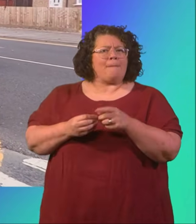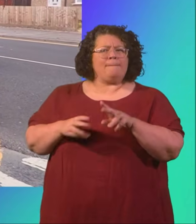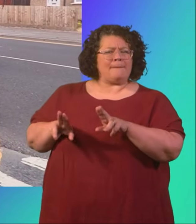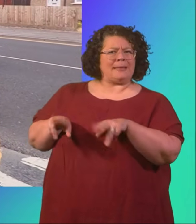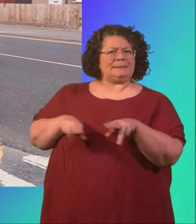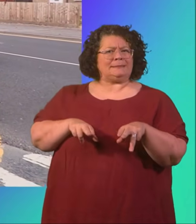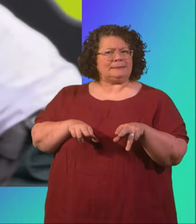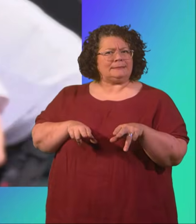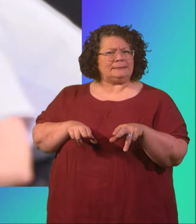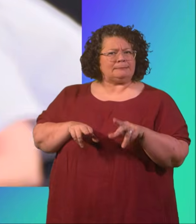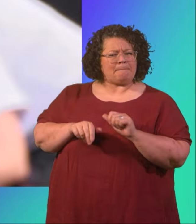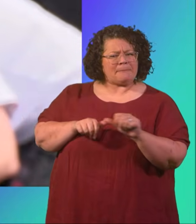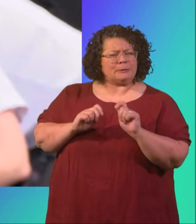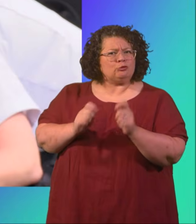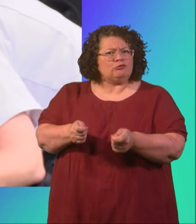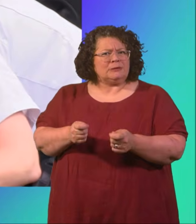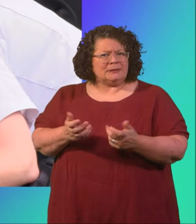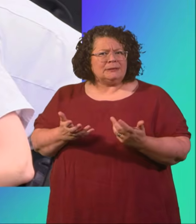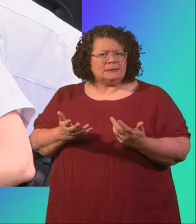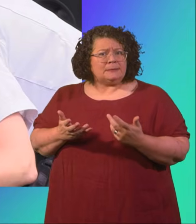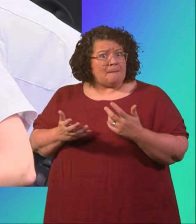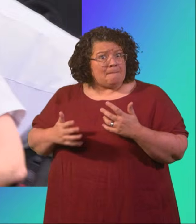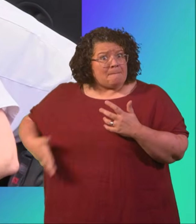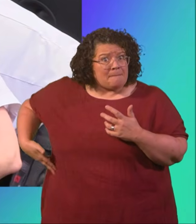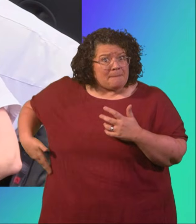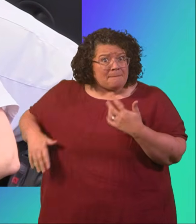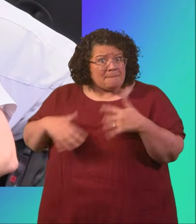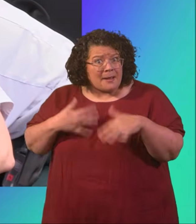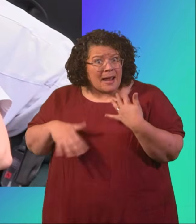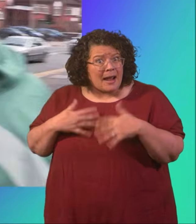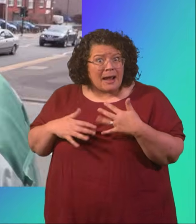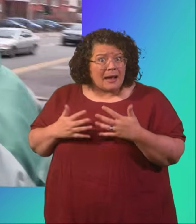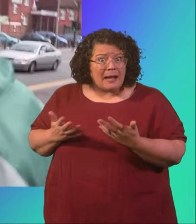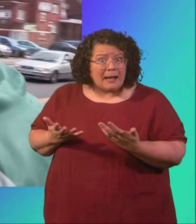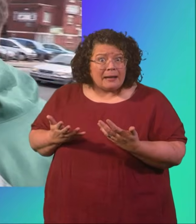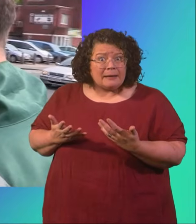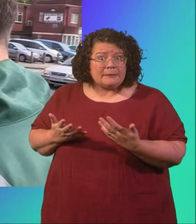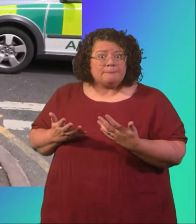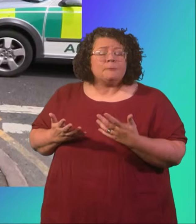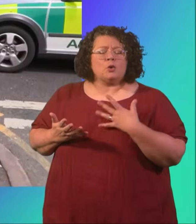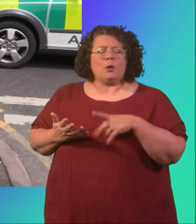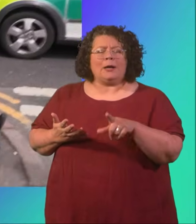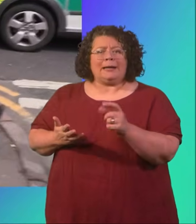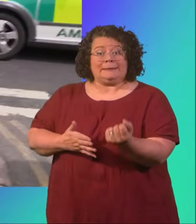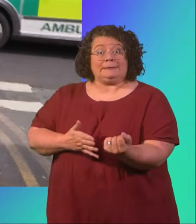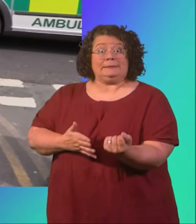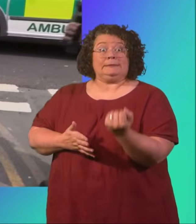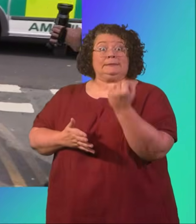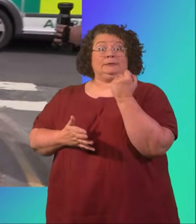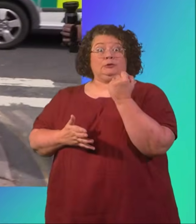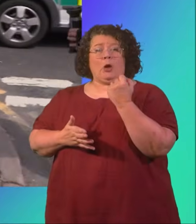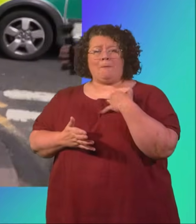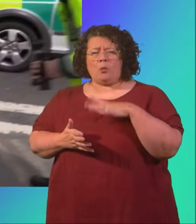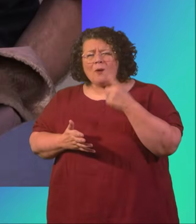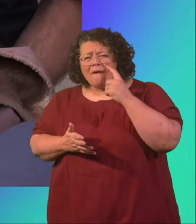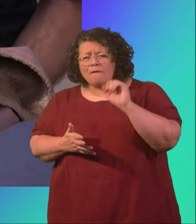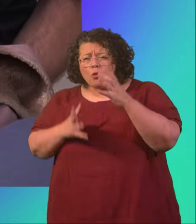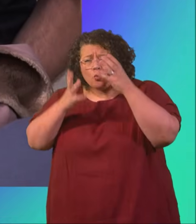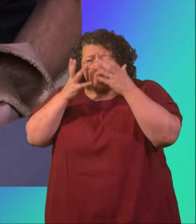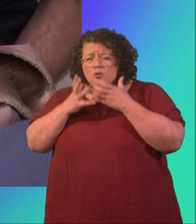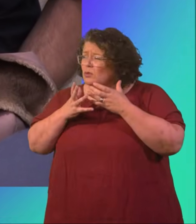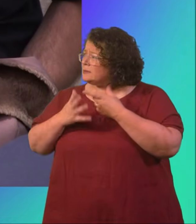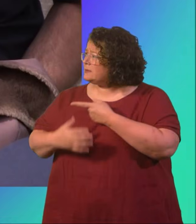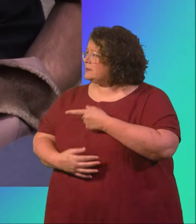your back where I was pressing? No? What we're going to do is I'm going to sit you up so I can look at your head. Is that okay? Yeah. God, you've been in the wars.